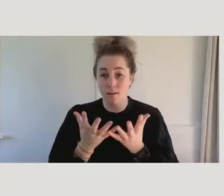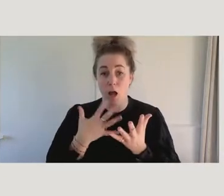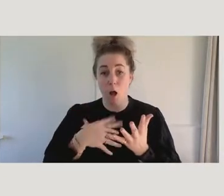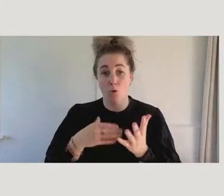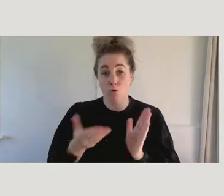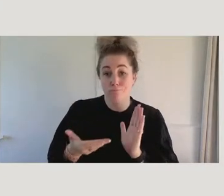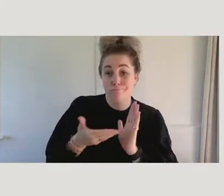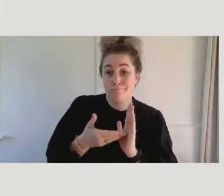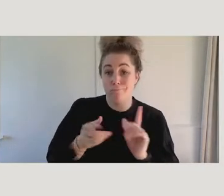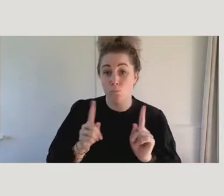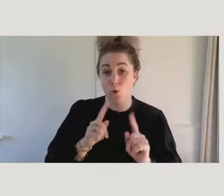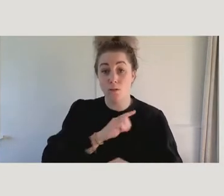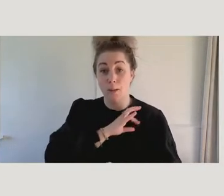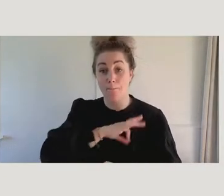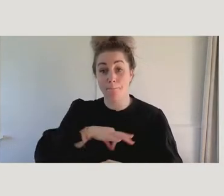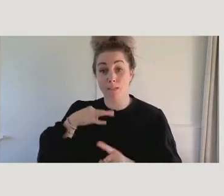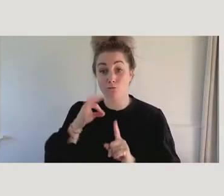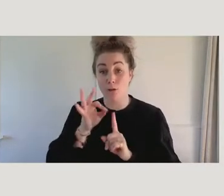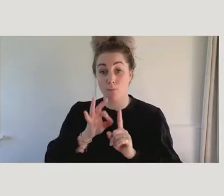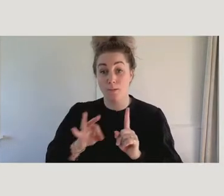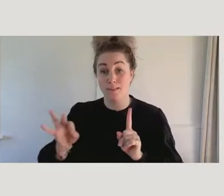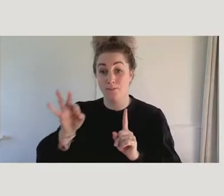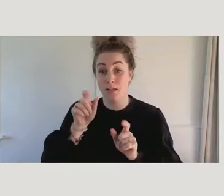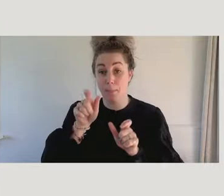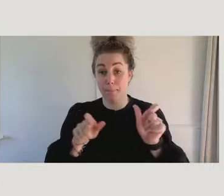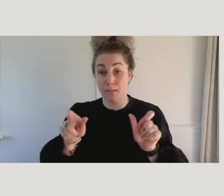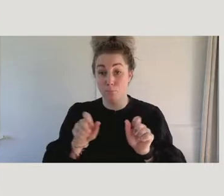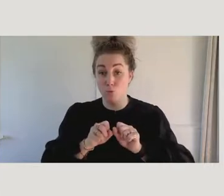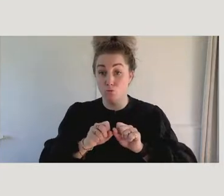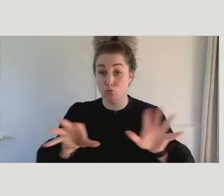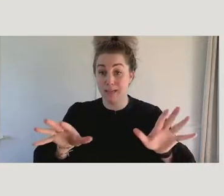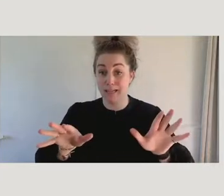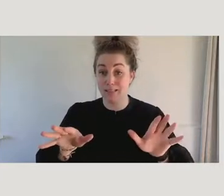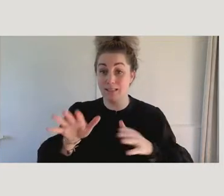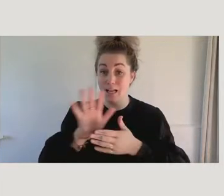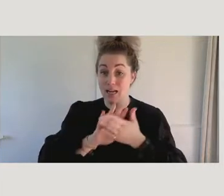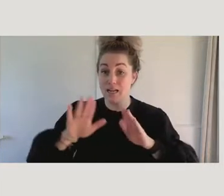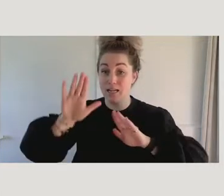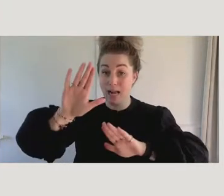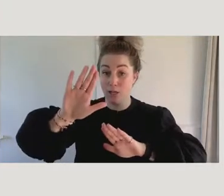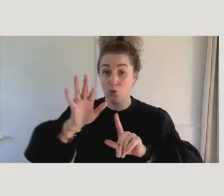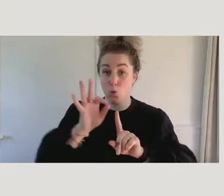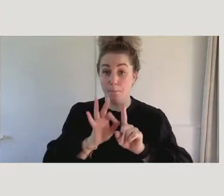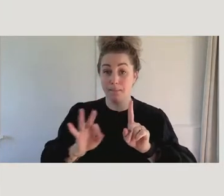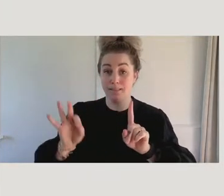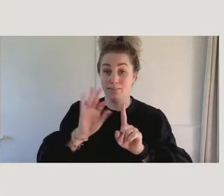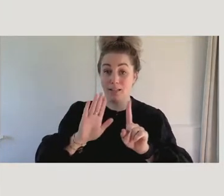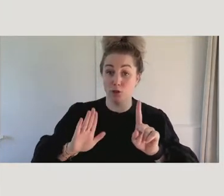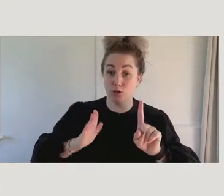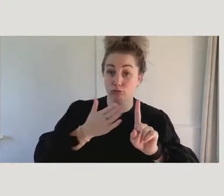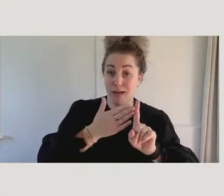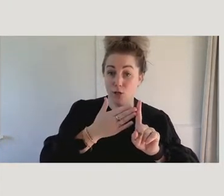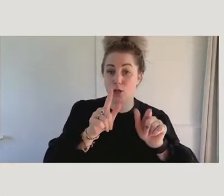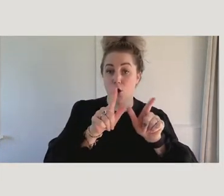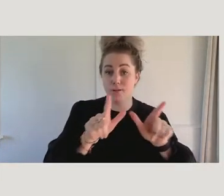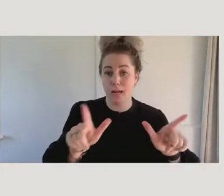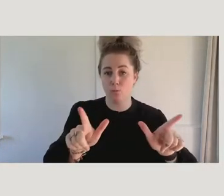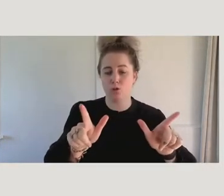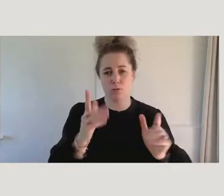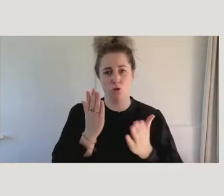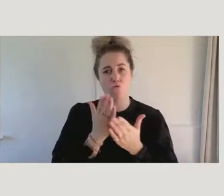put an ad there that Ministry of Pacific people have just released their uh National Pacifica strategies languages which I'm really proud of